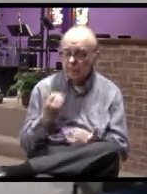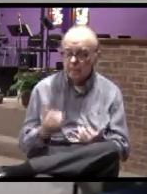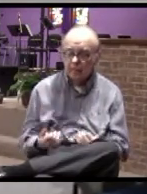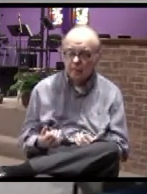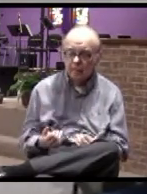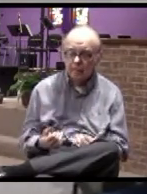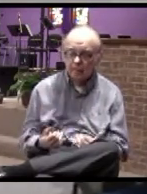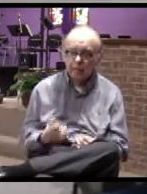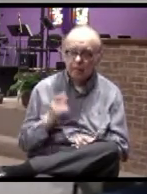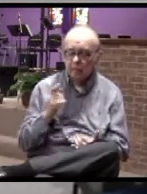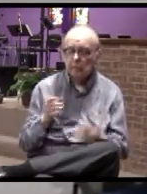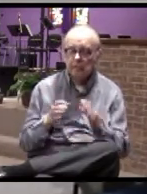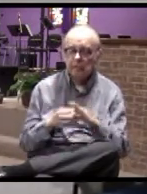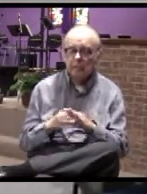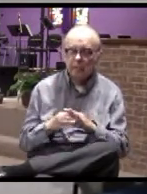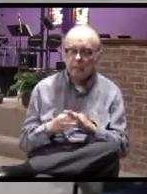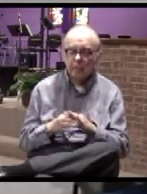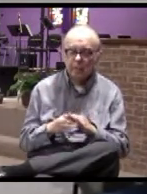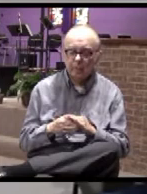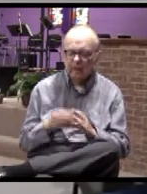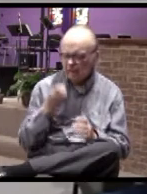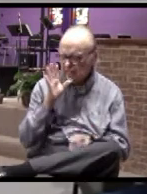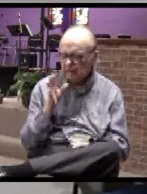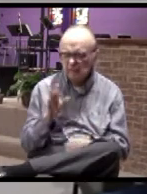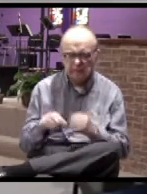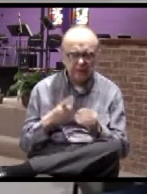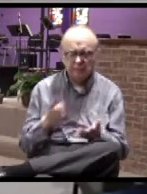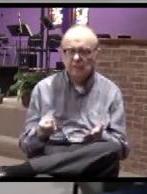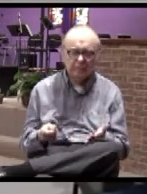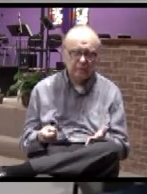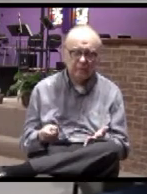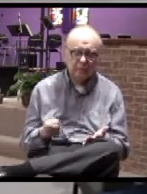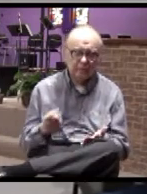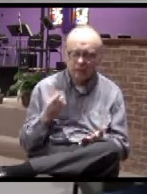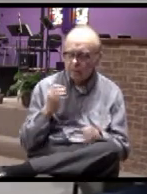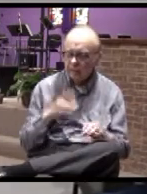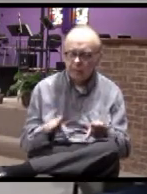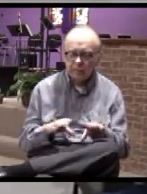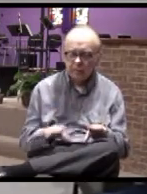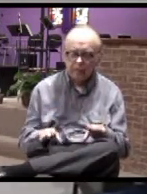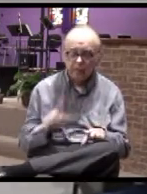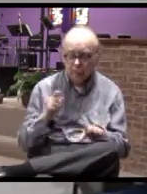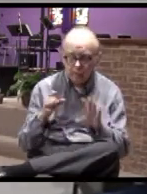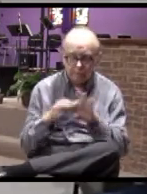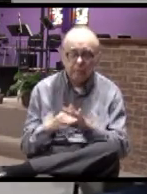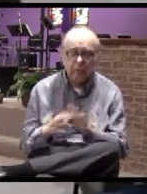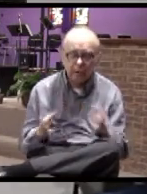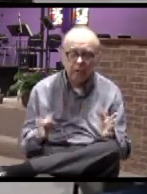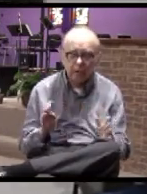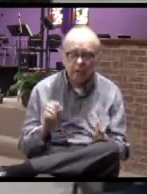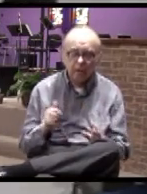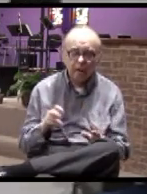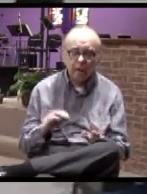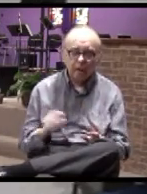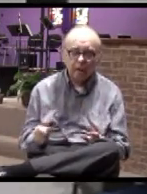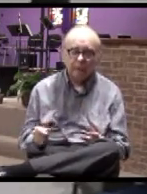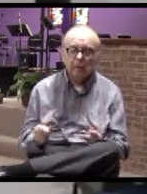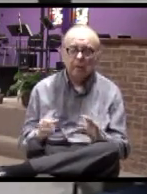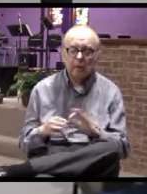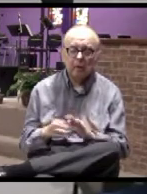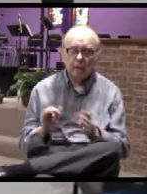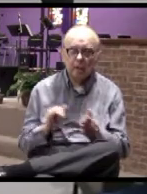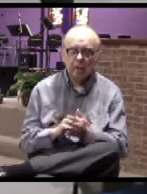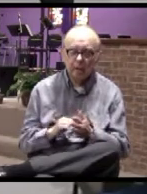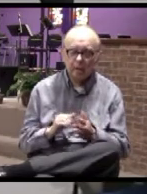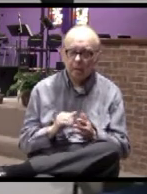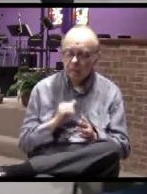you belong. I don't care who you are. I don't care what you've done. You belong. You belong. This